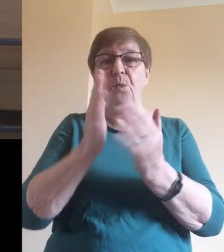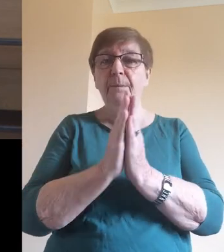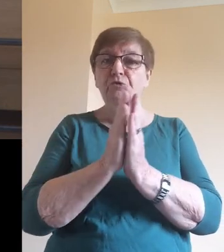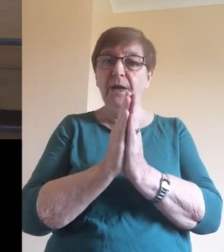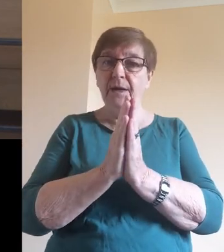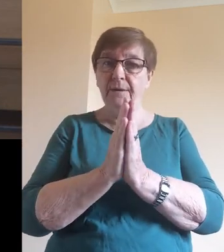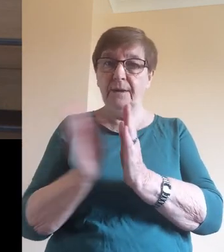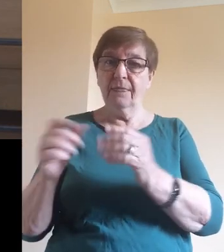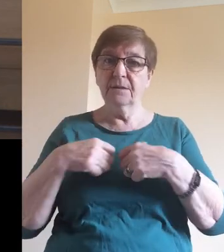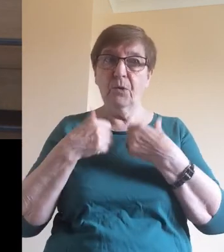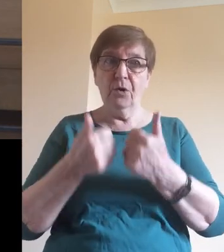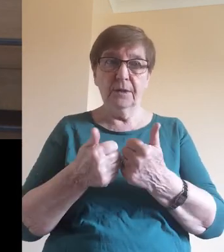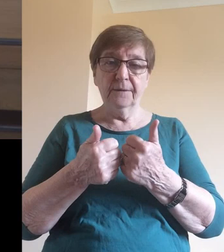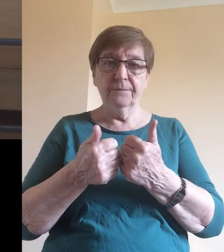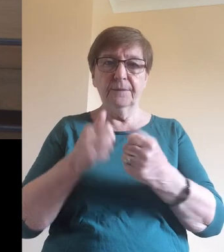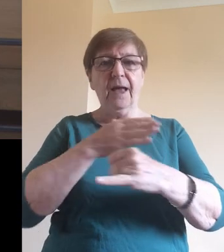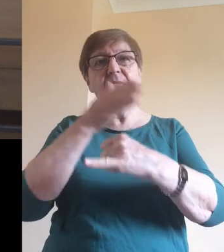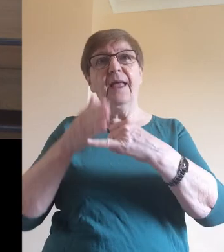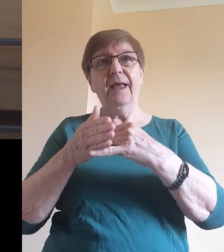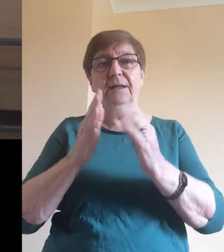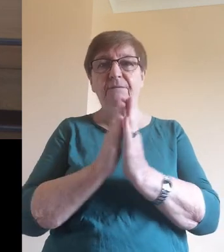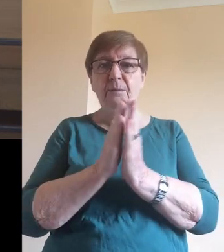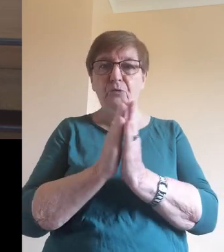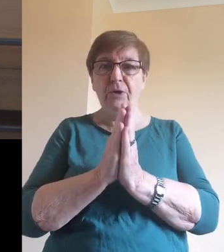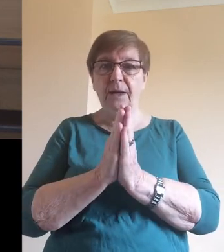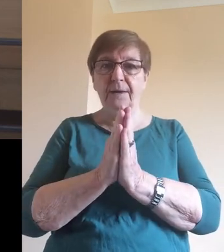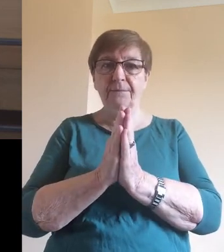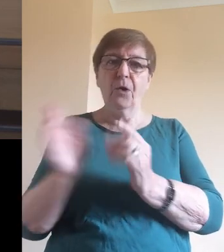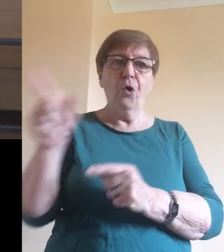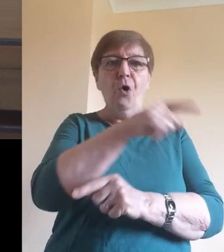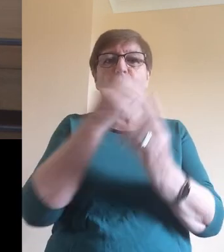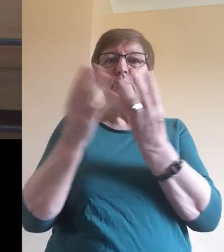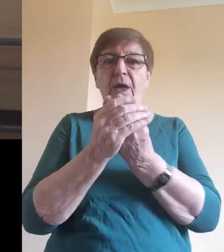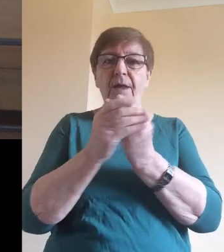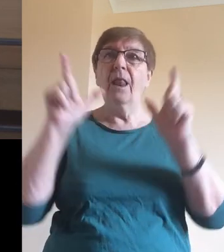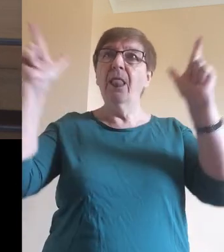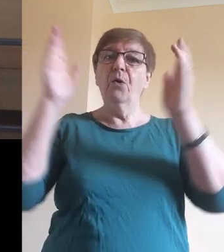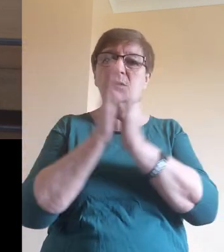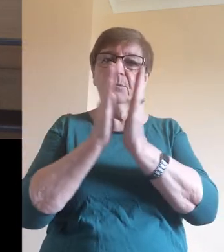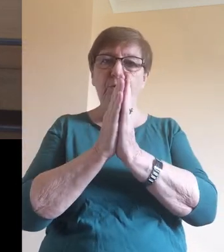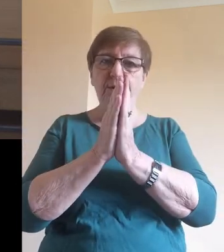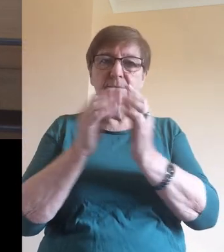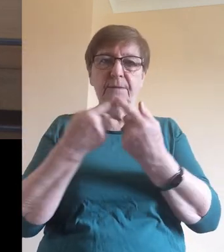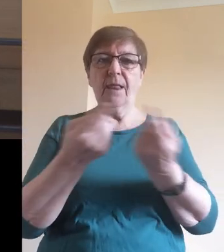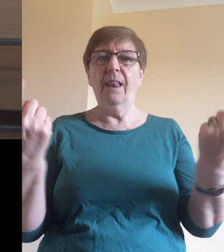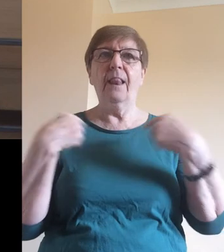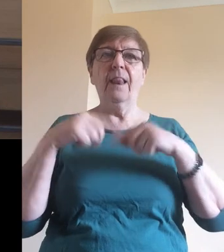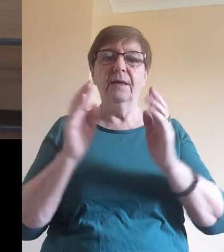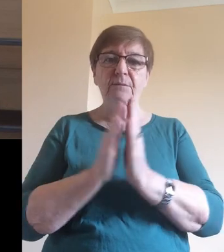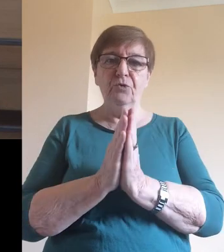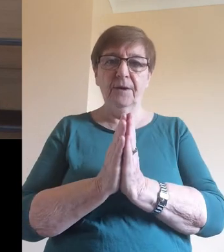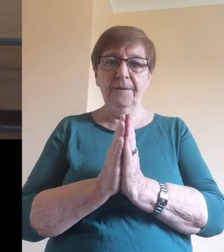prayer. And we'll gather up the words of our prayer in the Lord's Prayer. Let us pray.